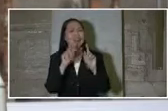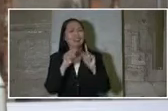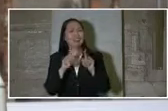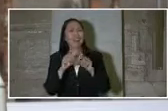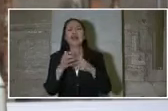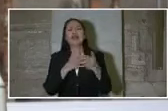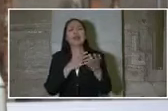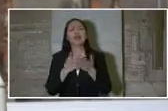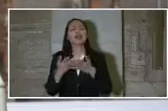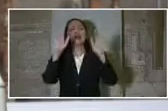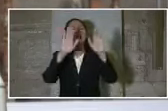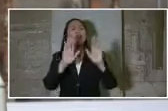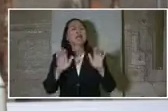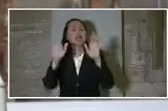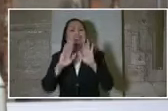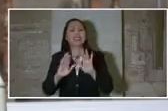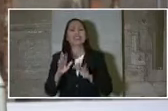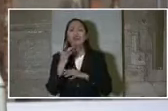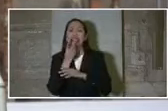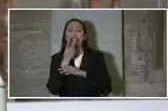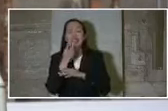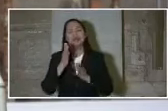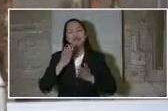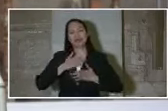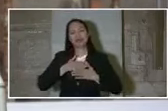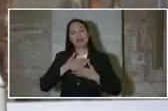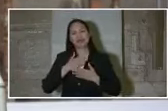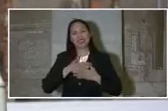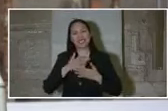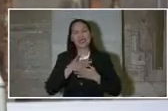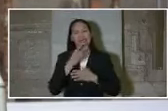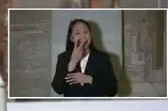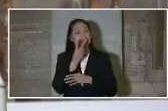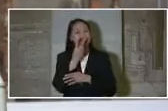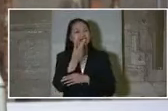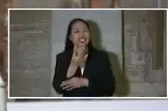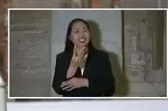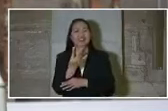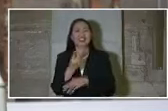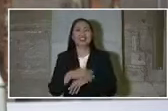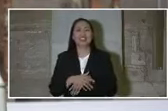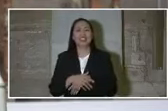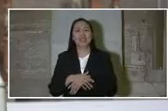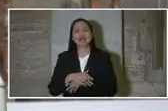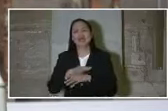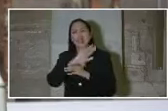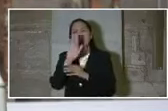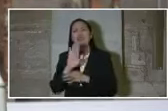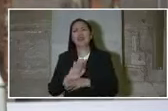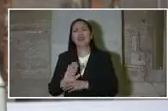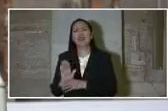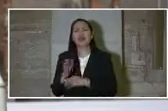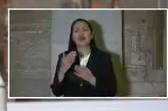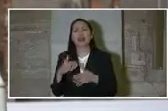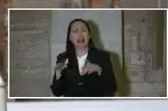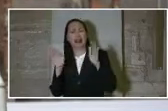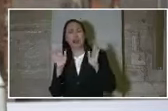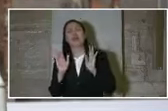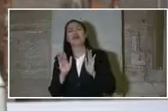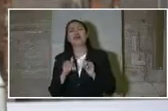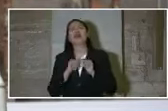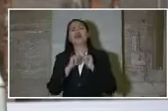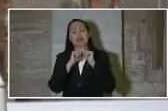kayong nakikita, masaya pa rin akong nakikita kayo at hindi nakakasawa. And a warm